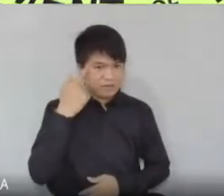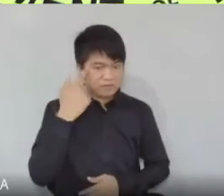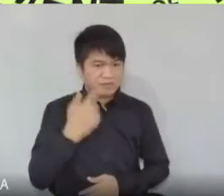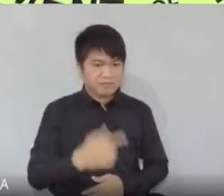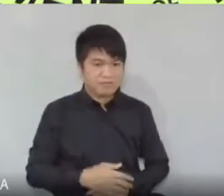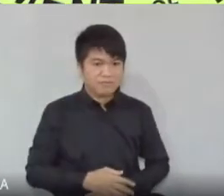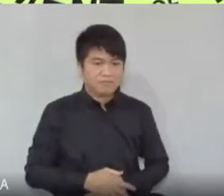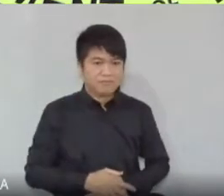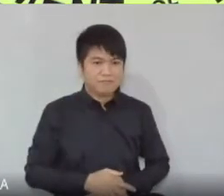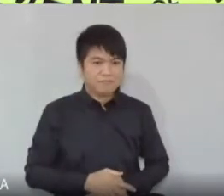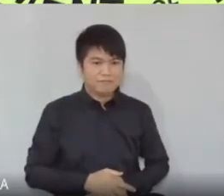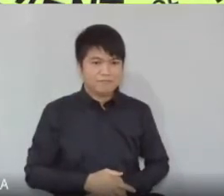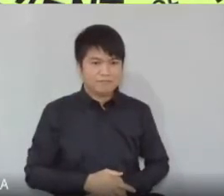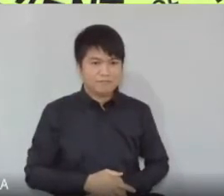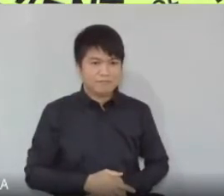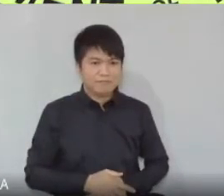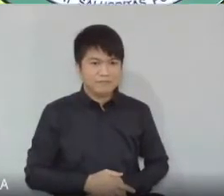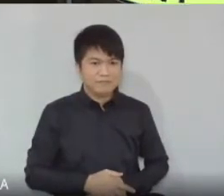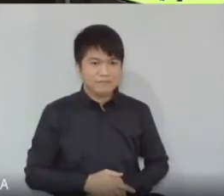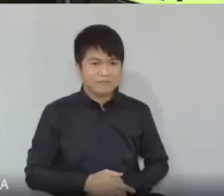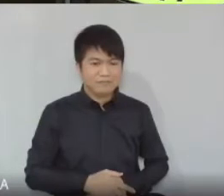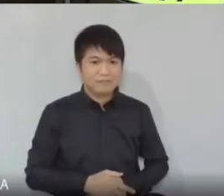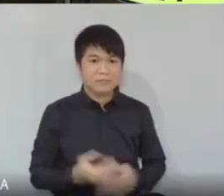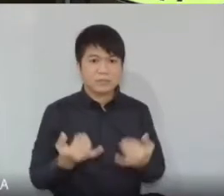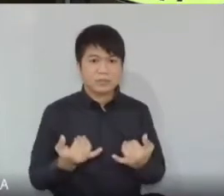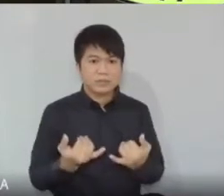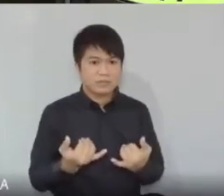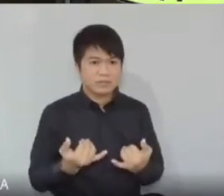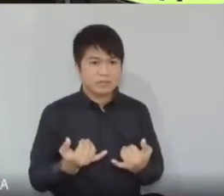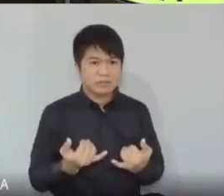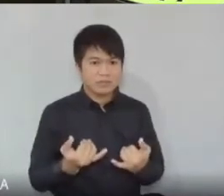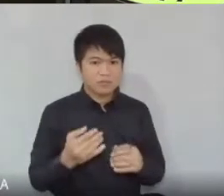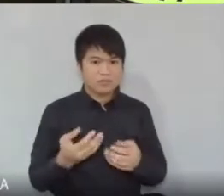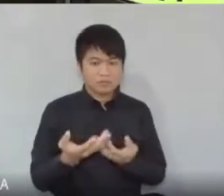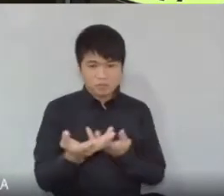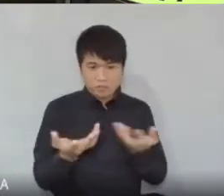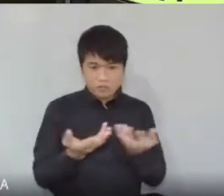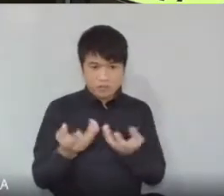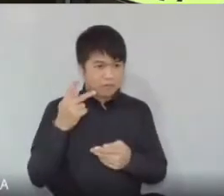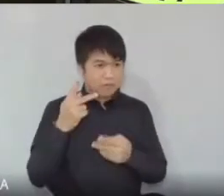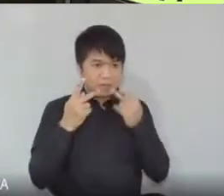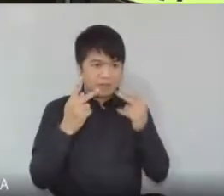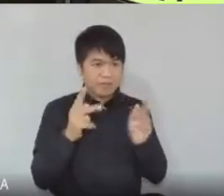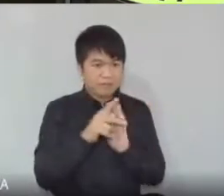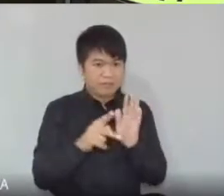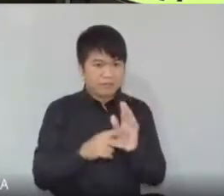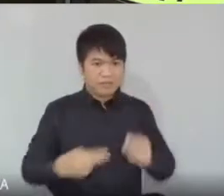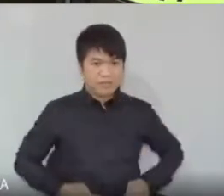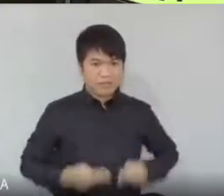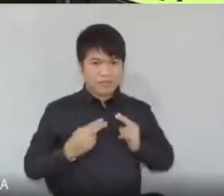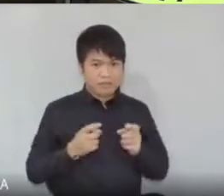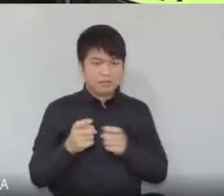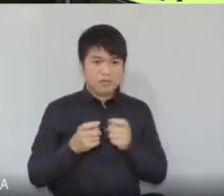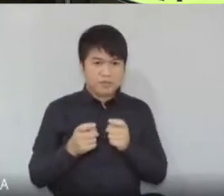is immersed in various consultancy work related to public management and health. He spearheaded